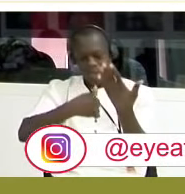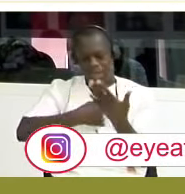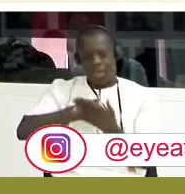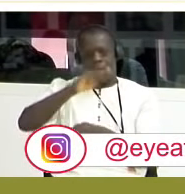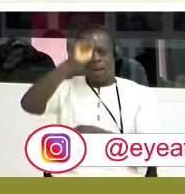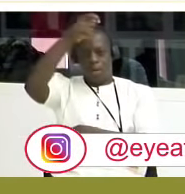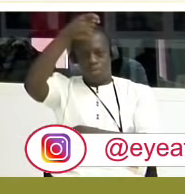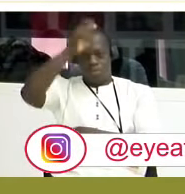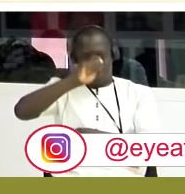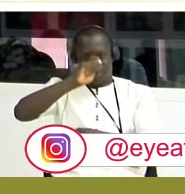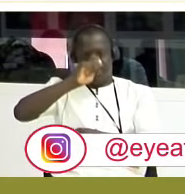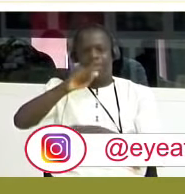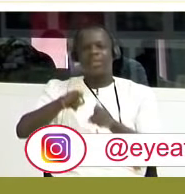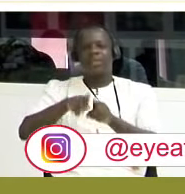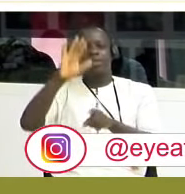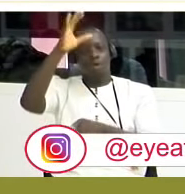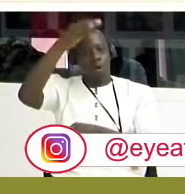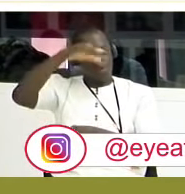commissioner of police.